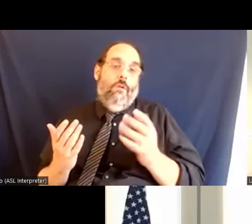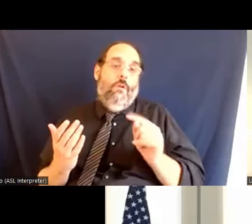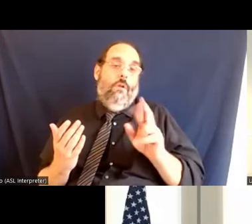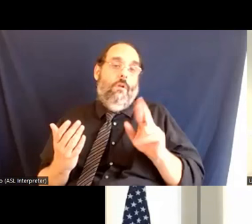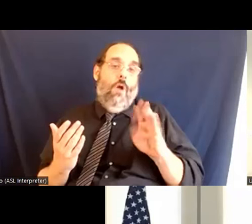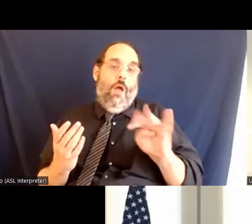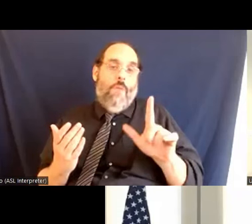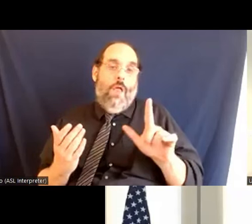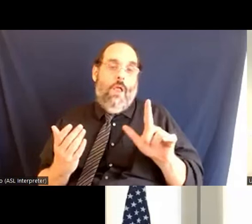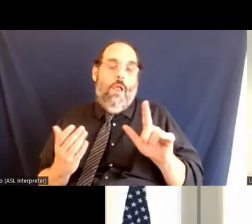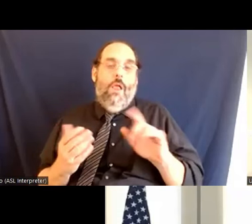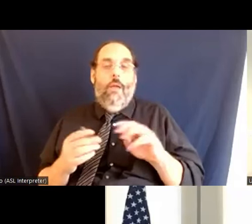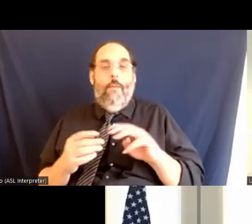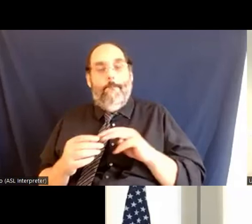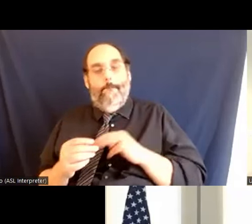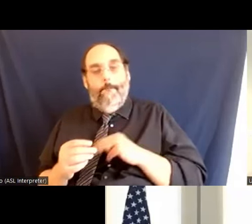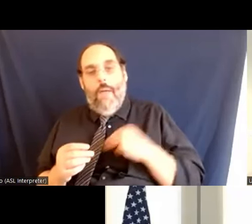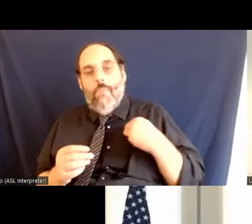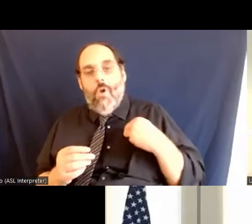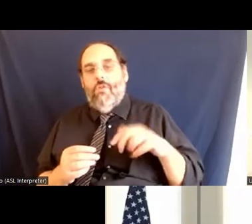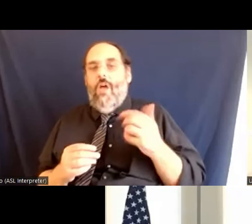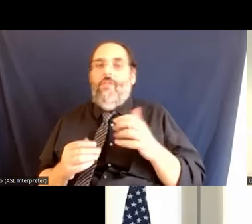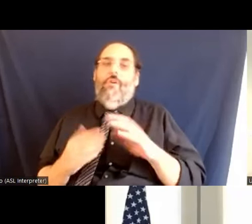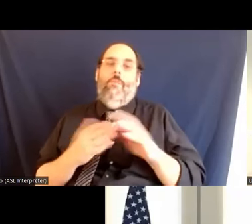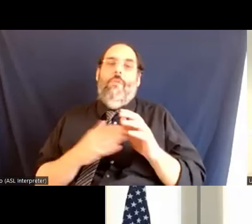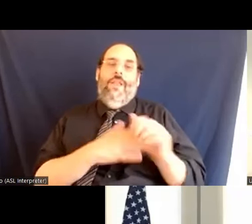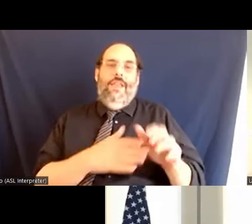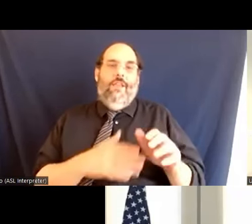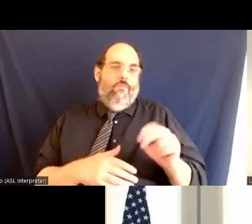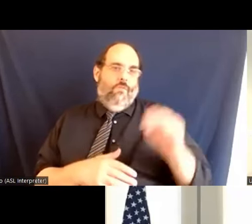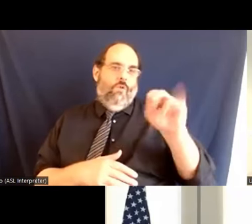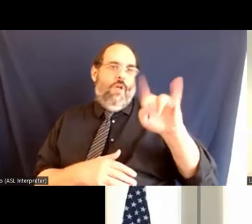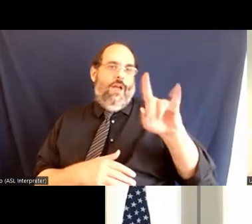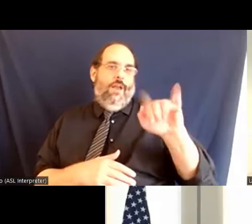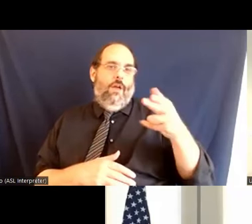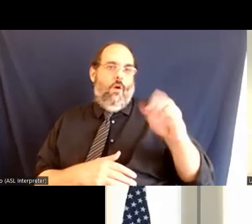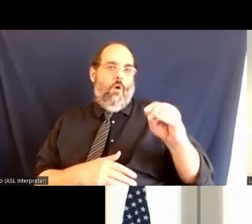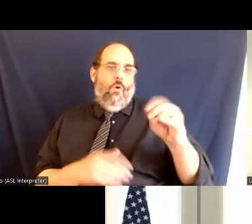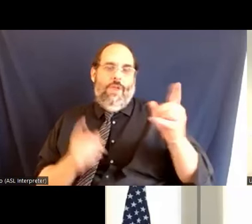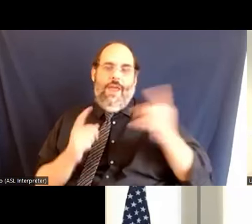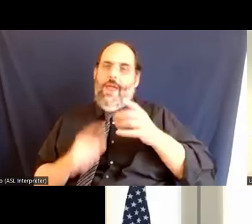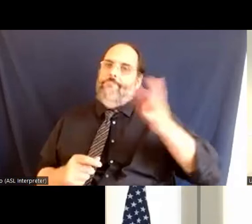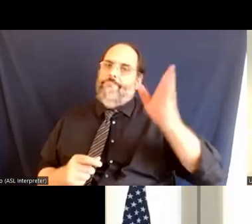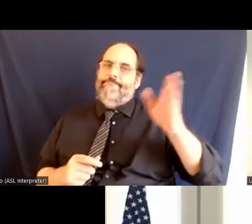other community leaders from North Idaho talk about